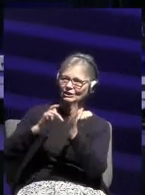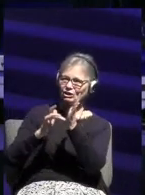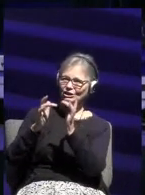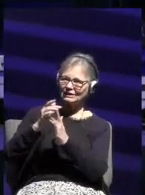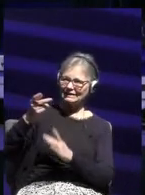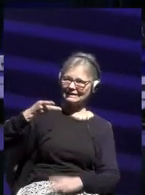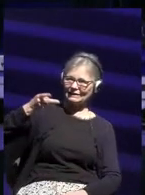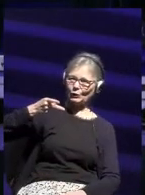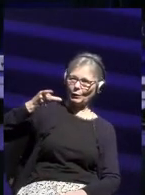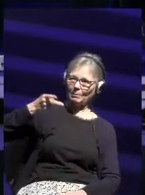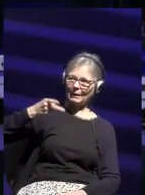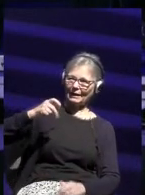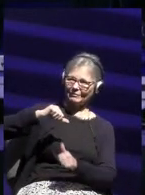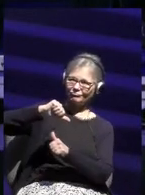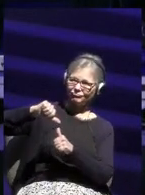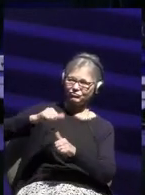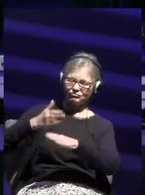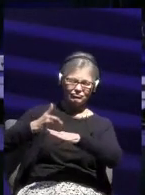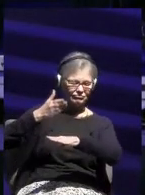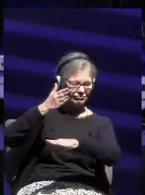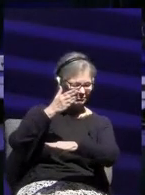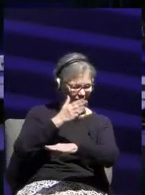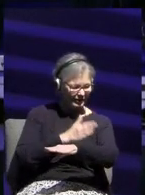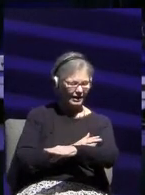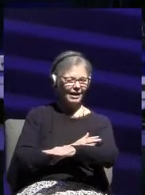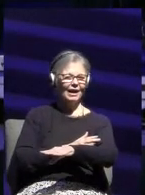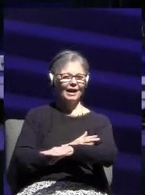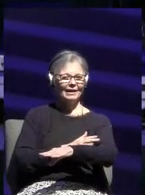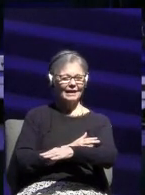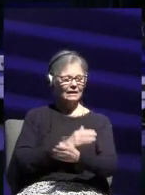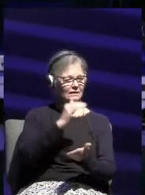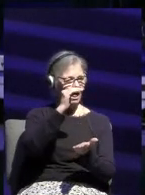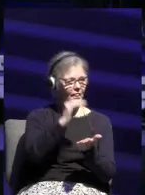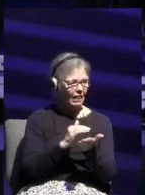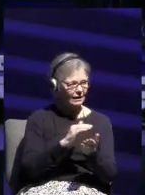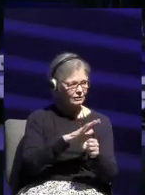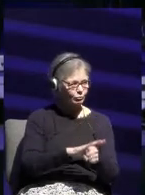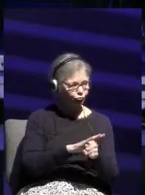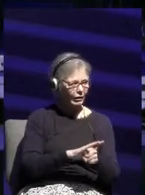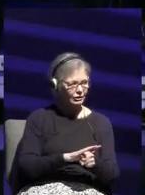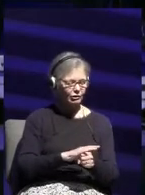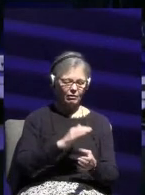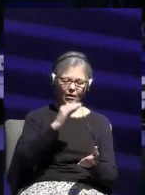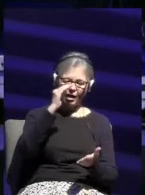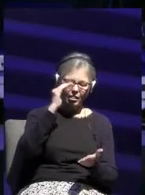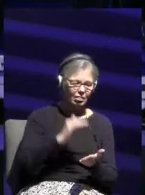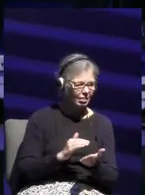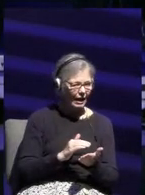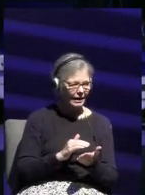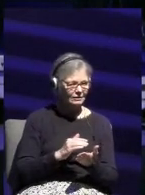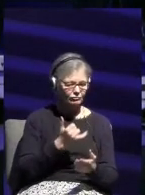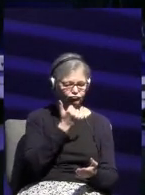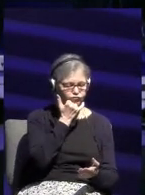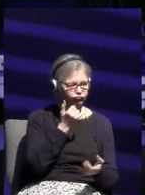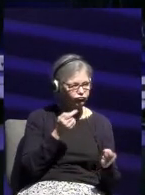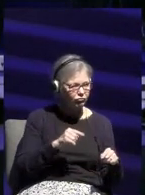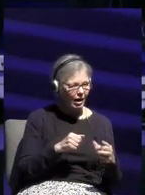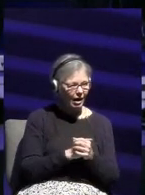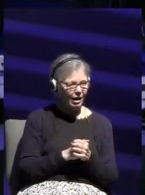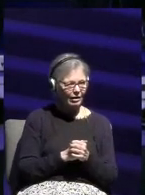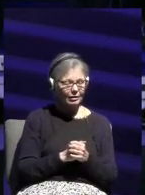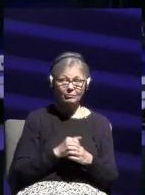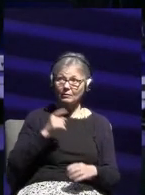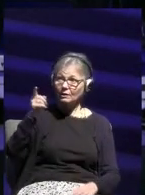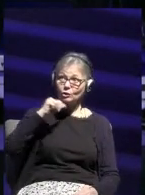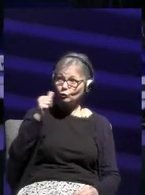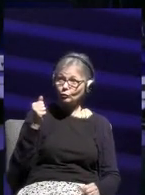Christ, and we have the recognition of His words that says, I will never leave you. I'm not going to